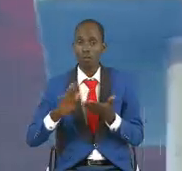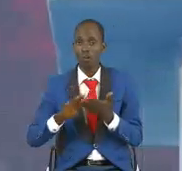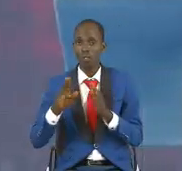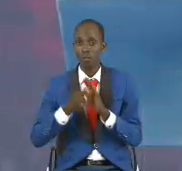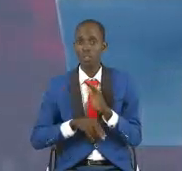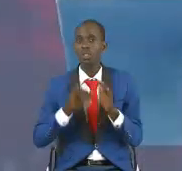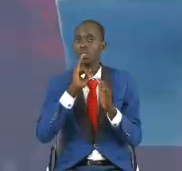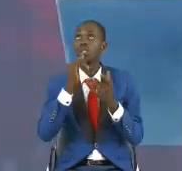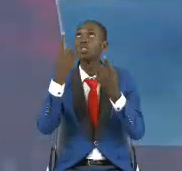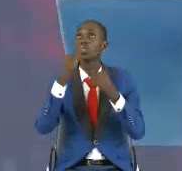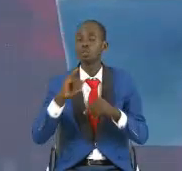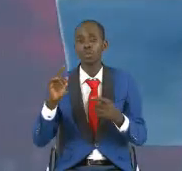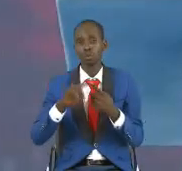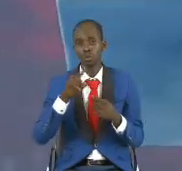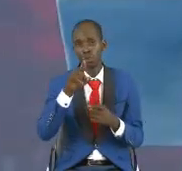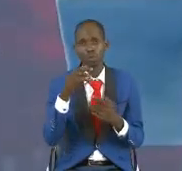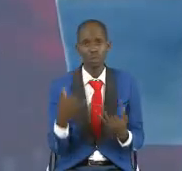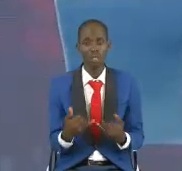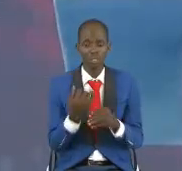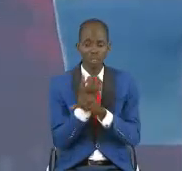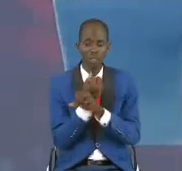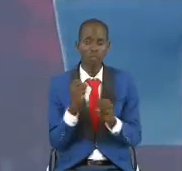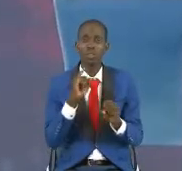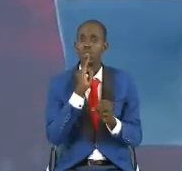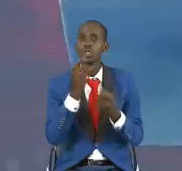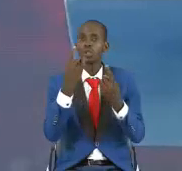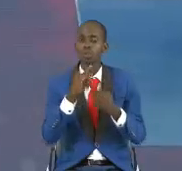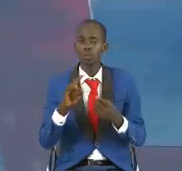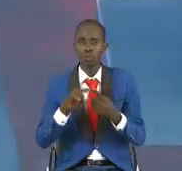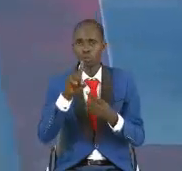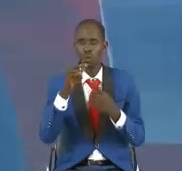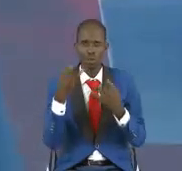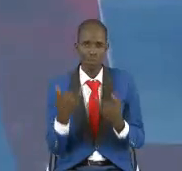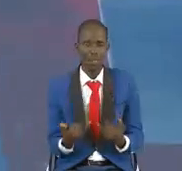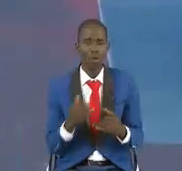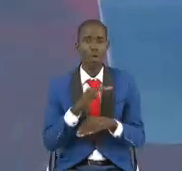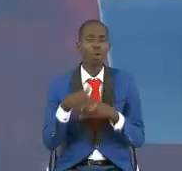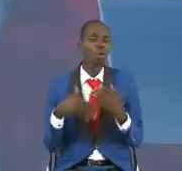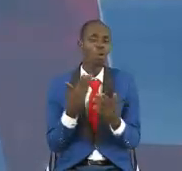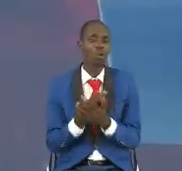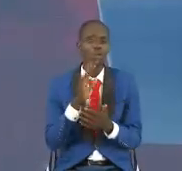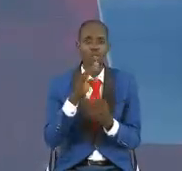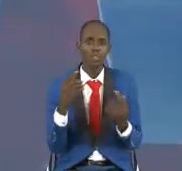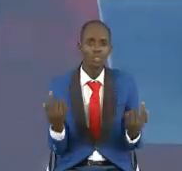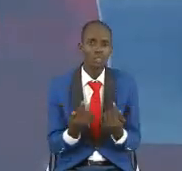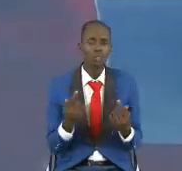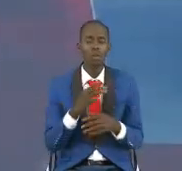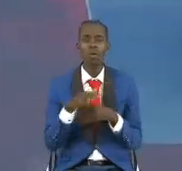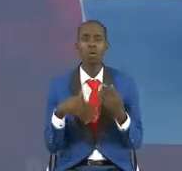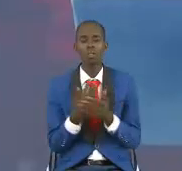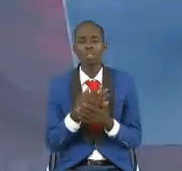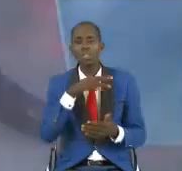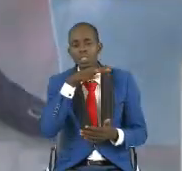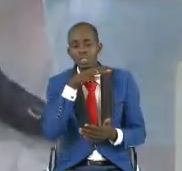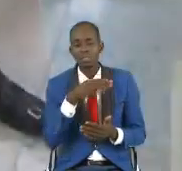you now. Salvation is coming to you now. All your sins, all your transgressions, all your